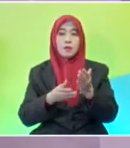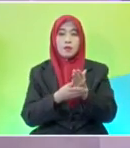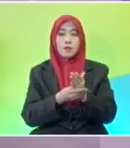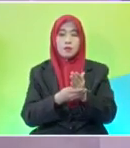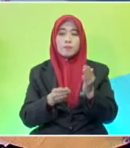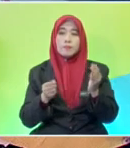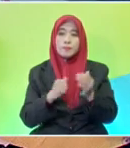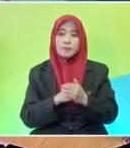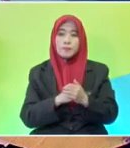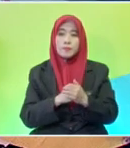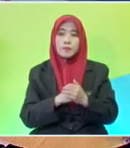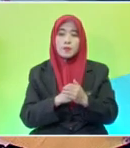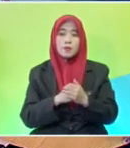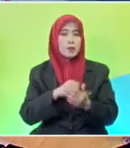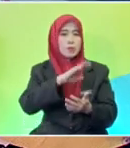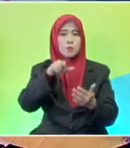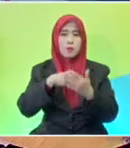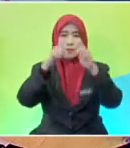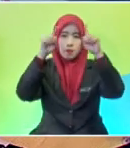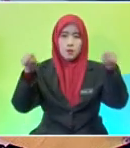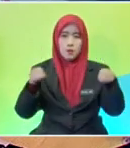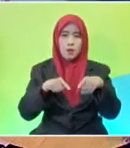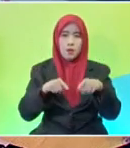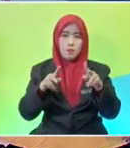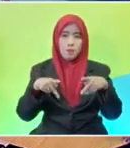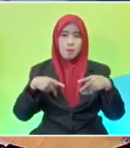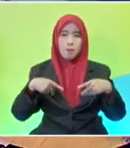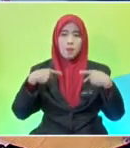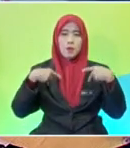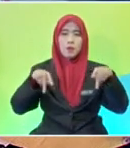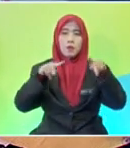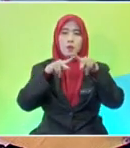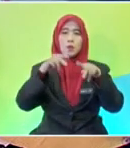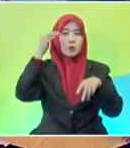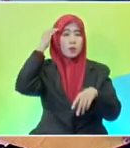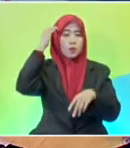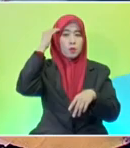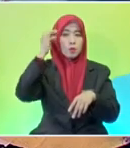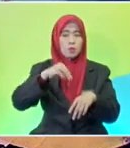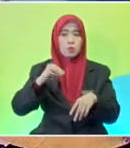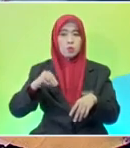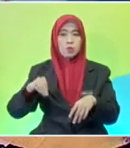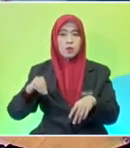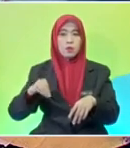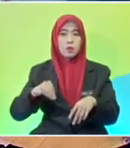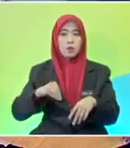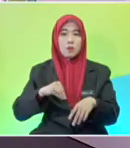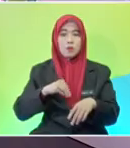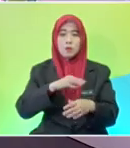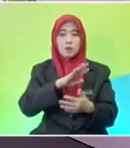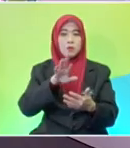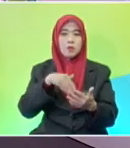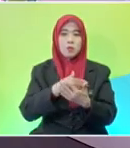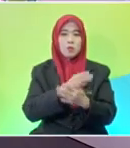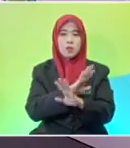food pyramid that we must know. Mm-hmm. Then we must follow this. Mostly the children outside there, the pupils, they do not like to